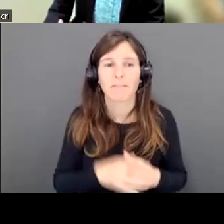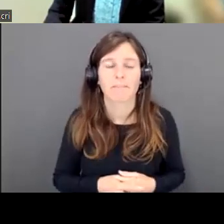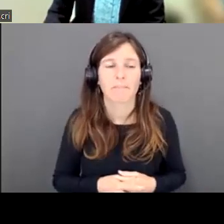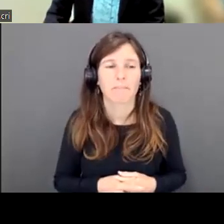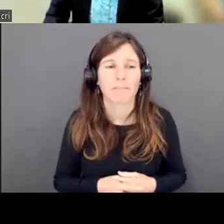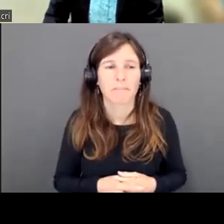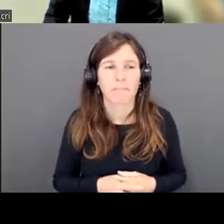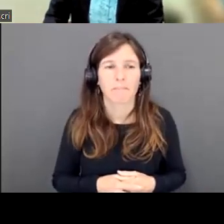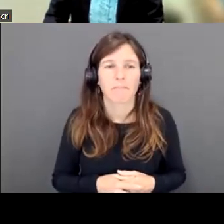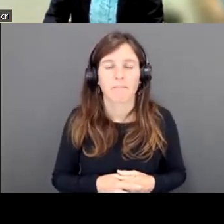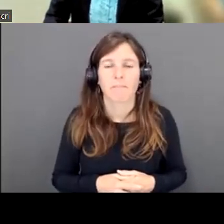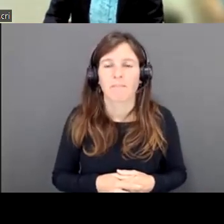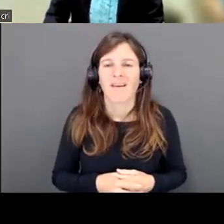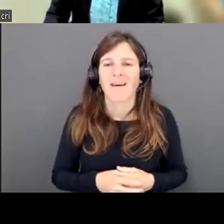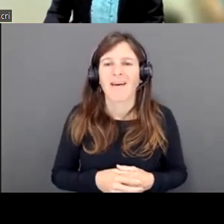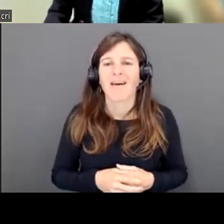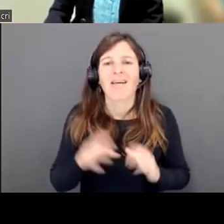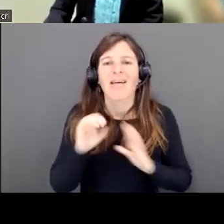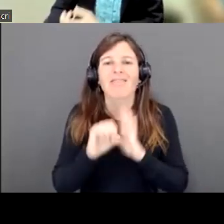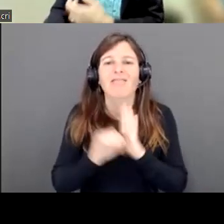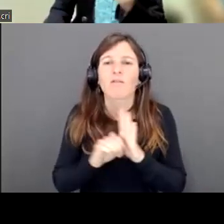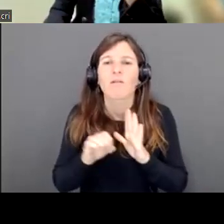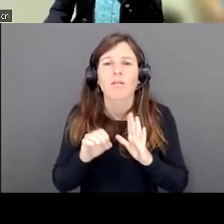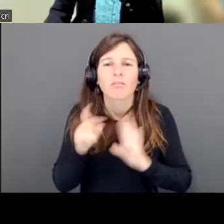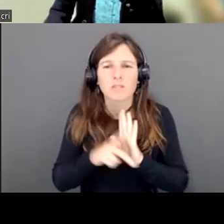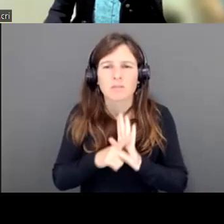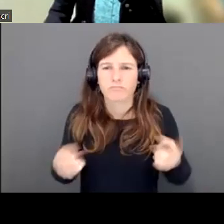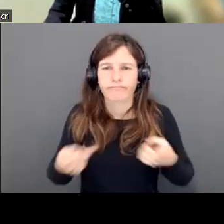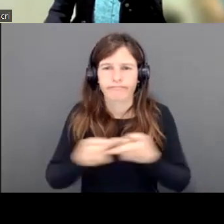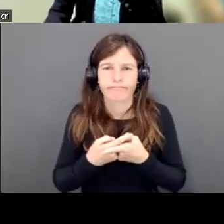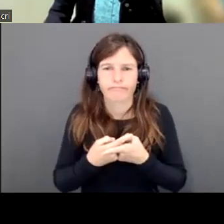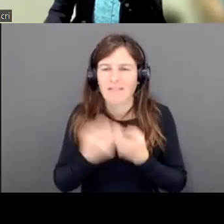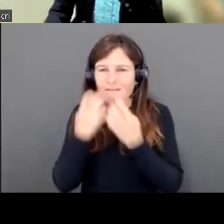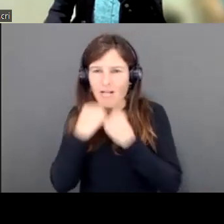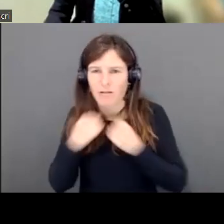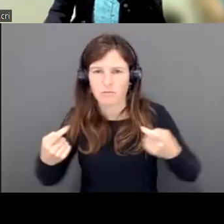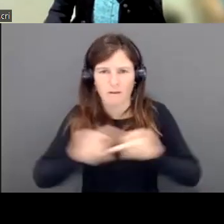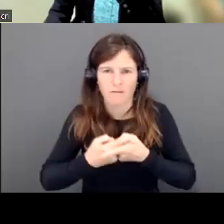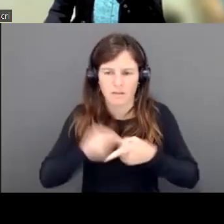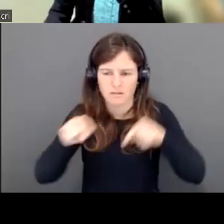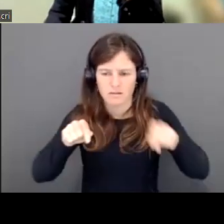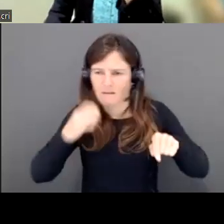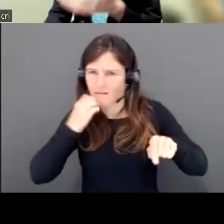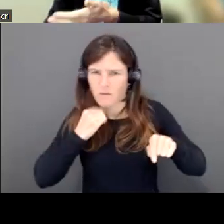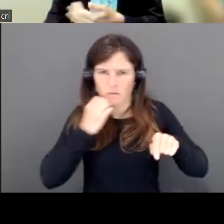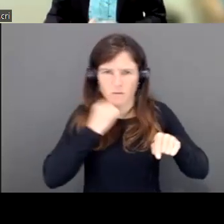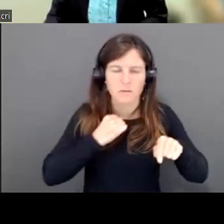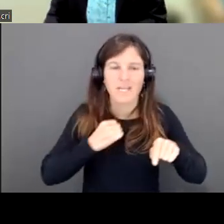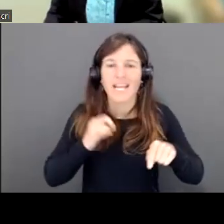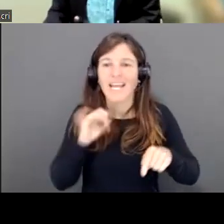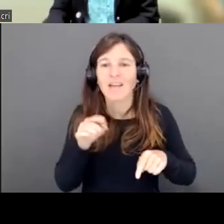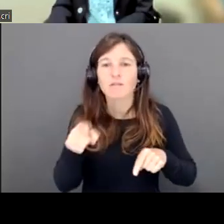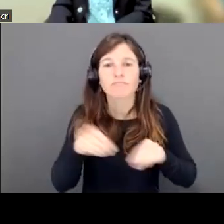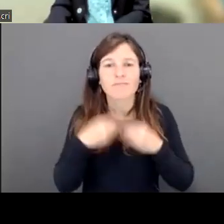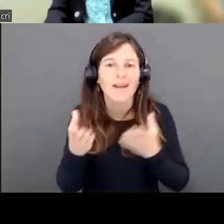the ethical principles and conflicts? In this stage, we think about, if you're providing services in